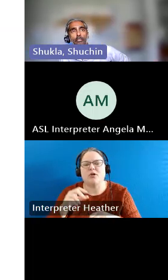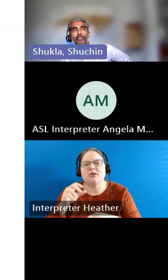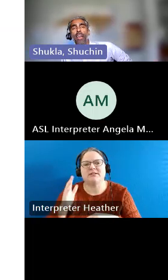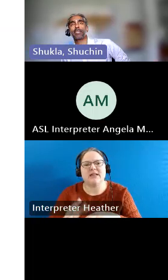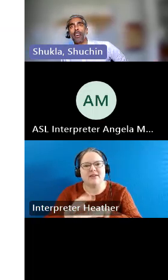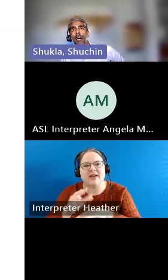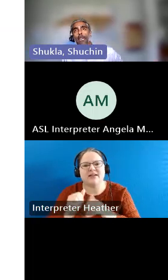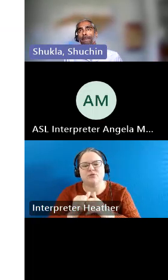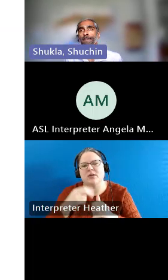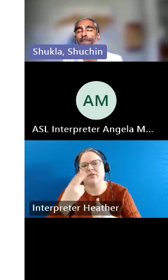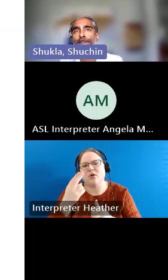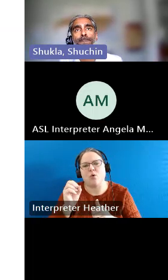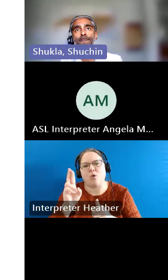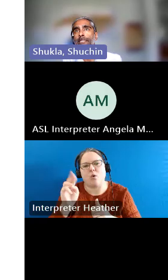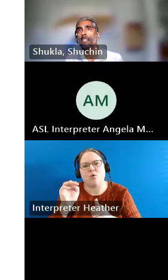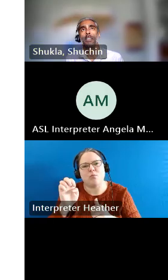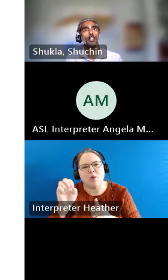extent. It affects,